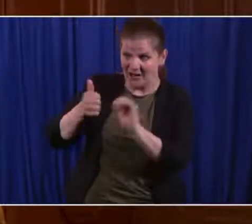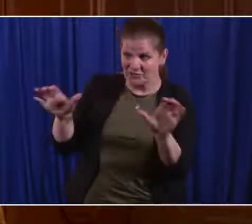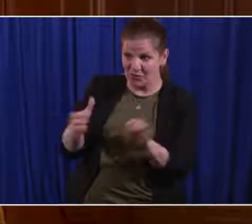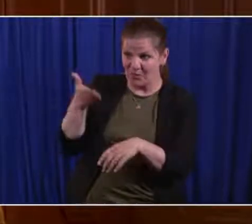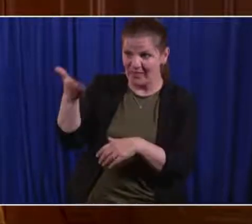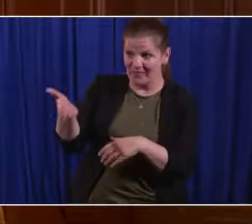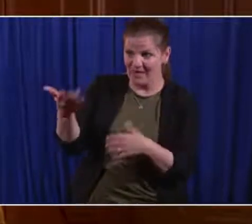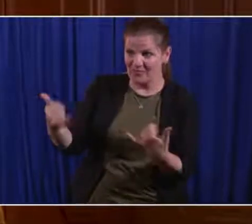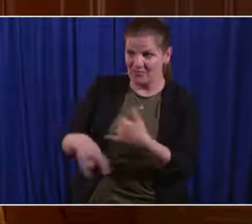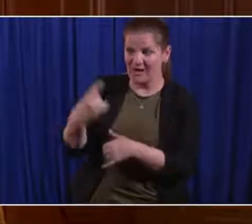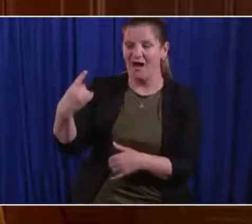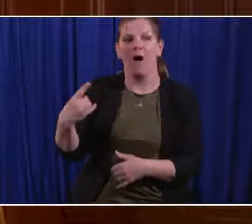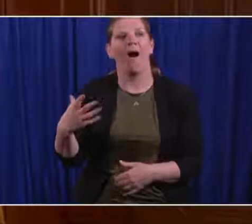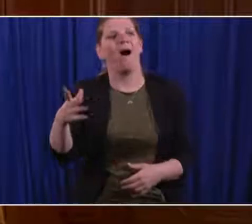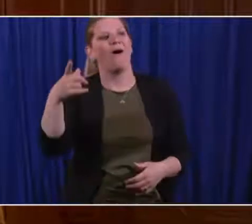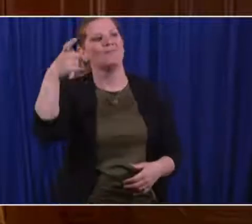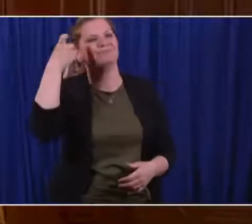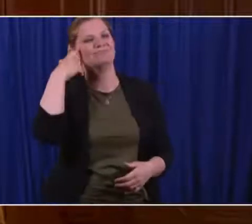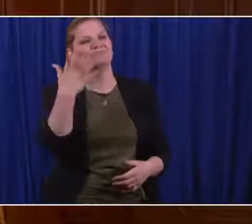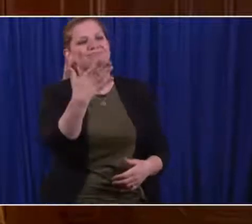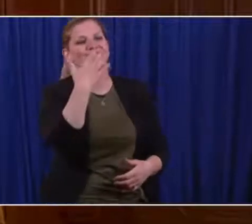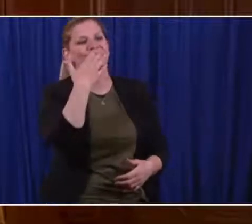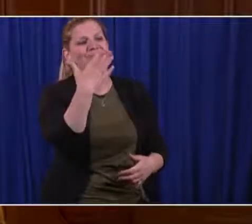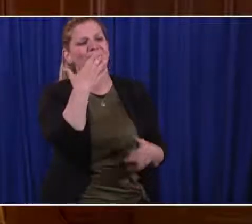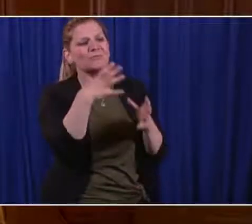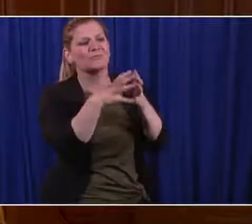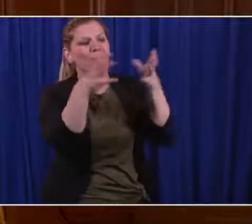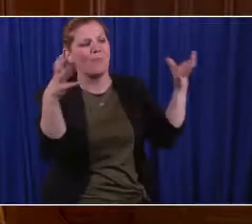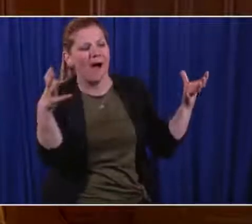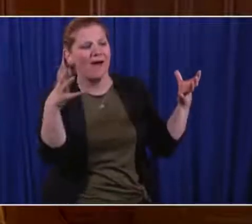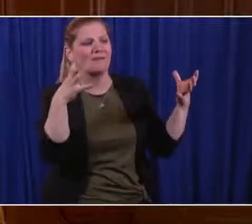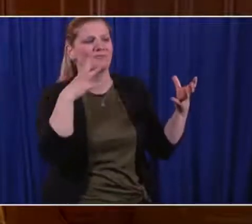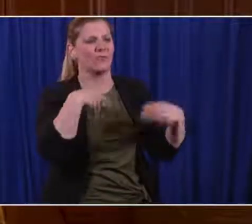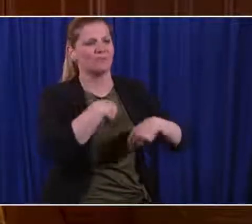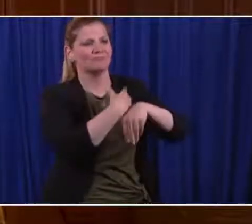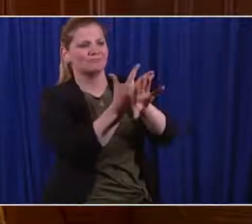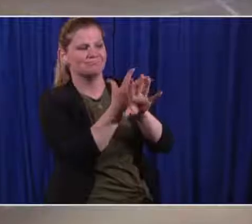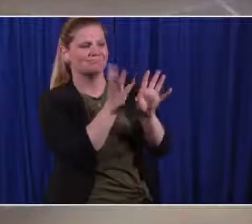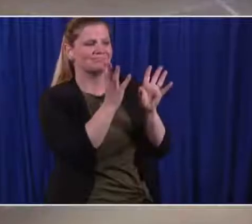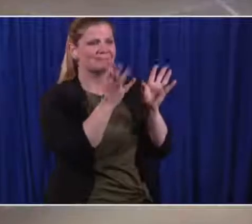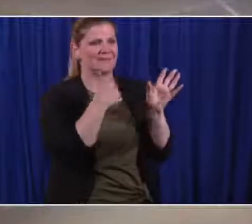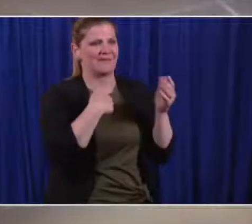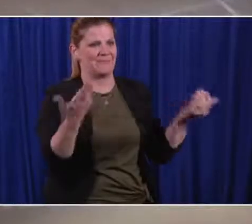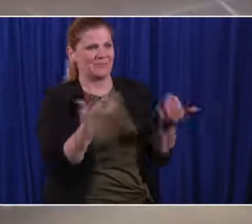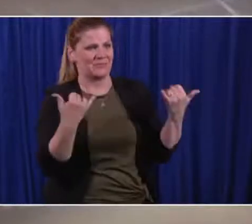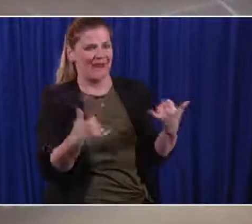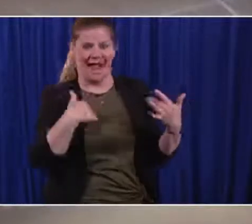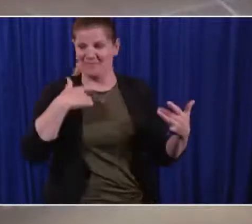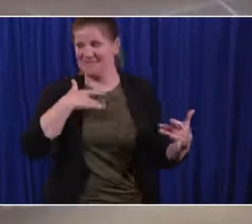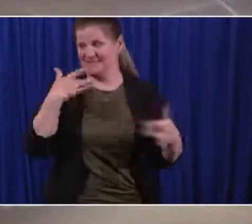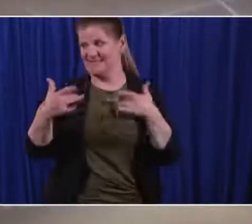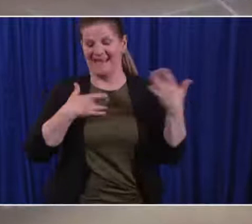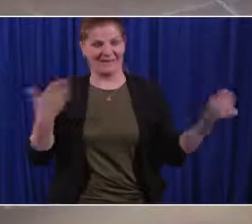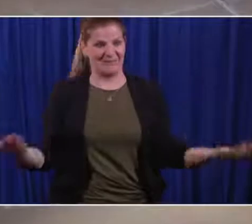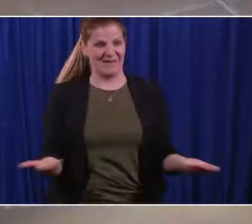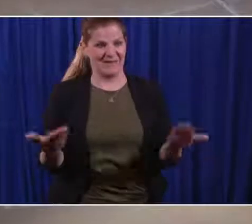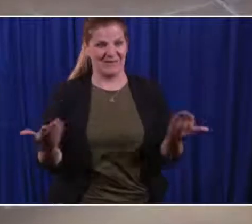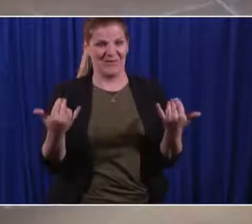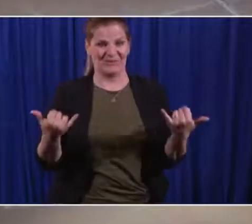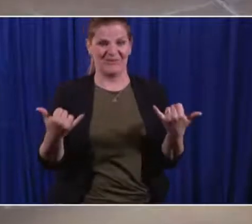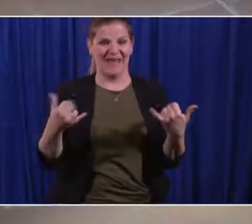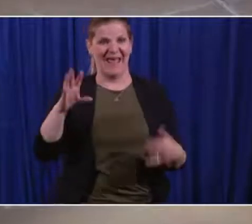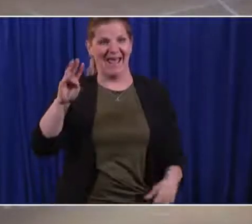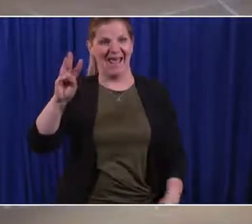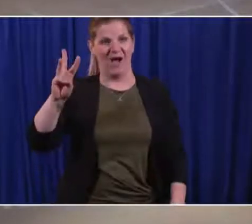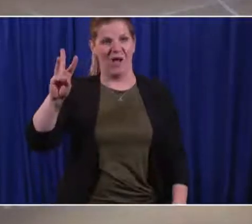you so much for having me on the press conference. I'm excited to be here today from the Wolstein